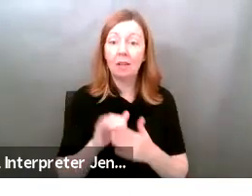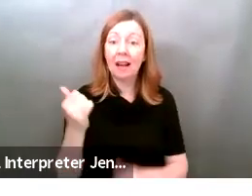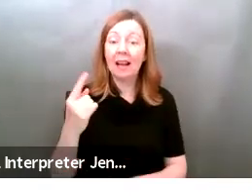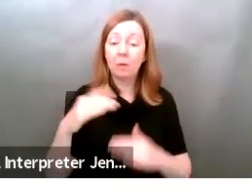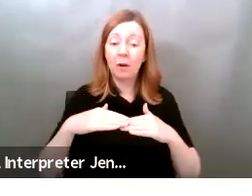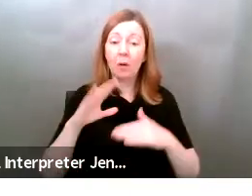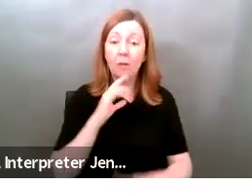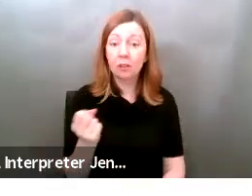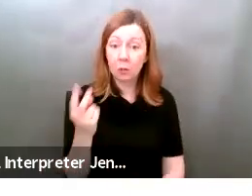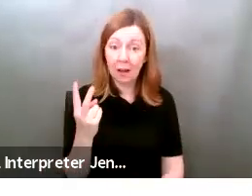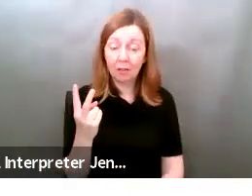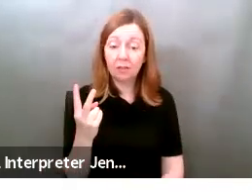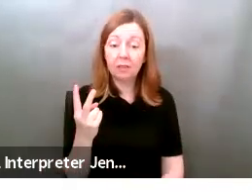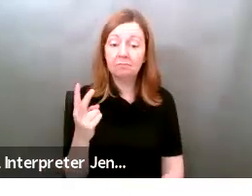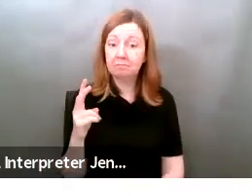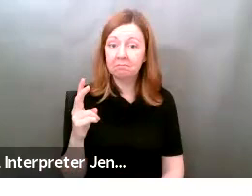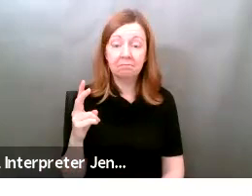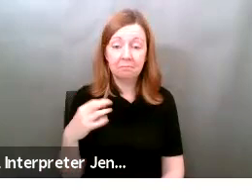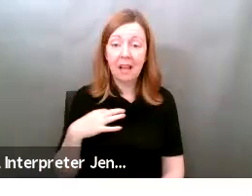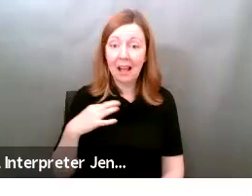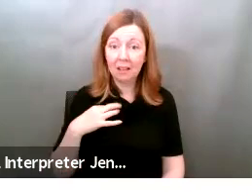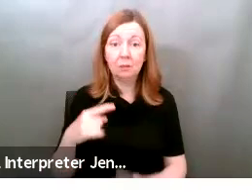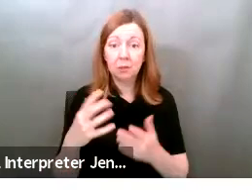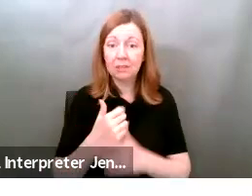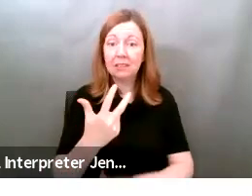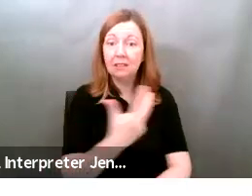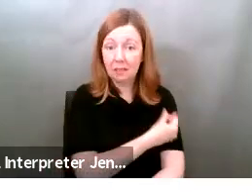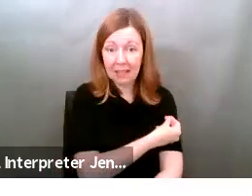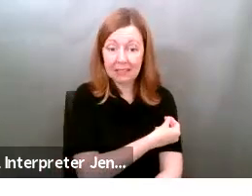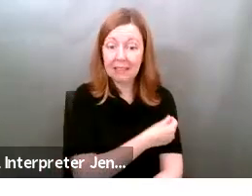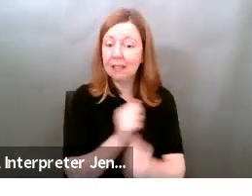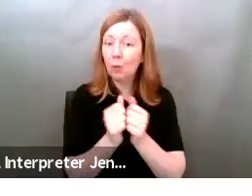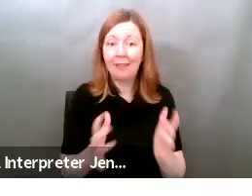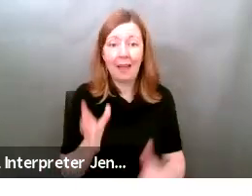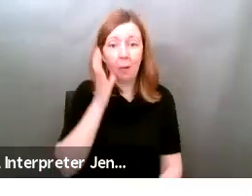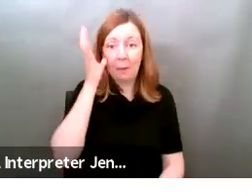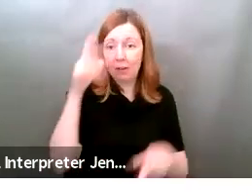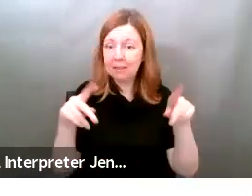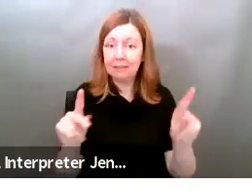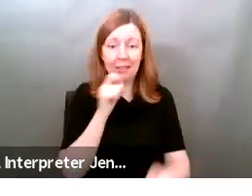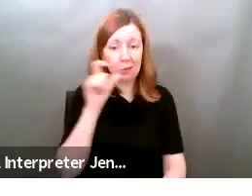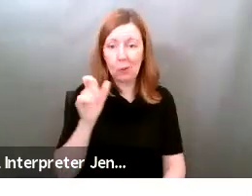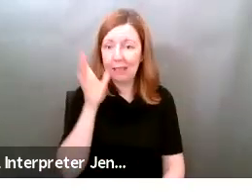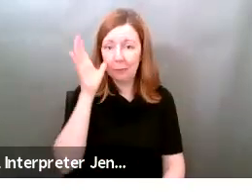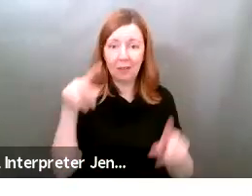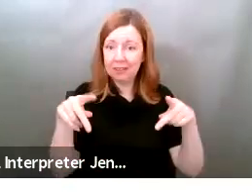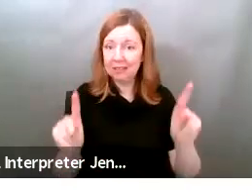over the age of 12 is eligible to receive the Pfizer vaccine without their parents' consent.